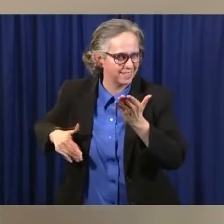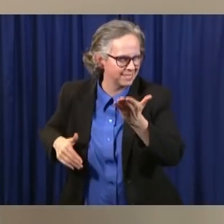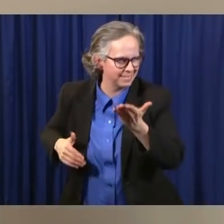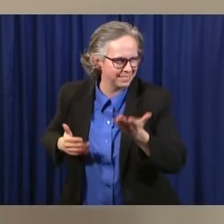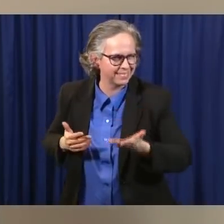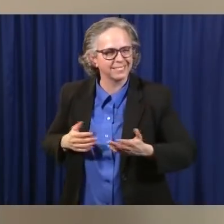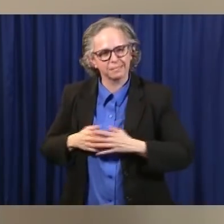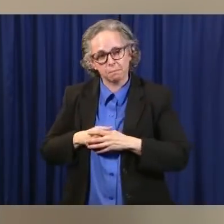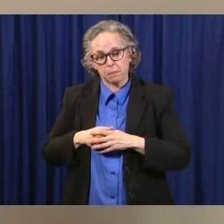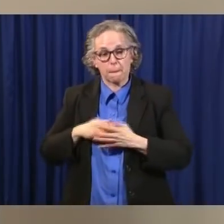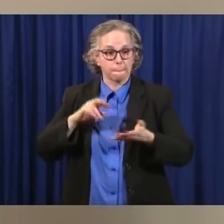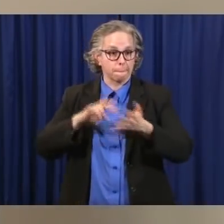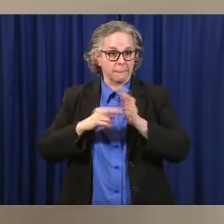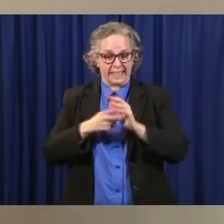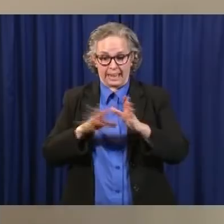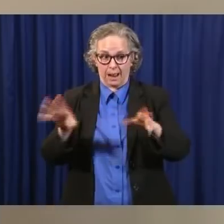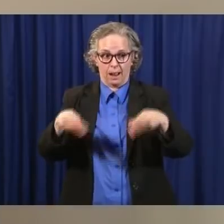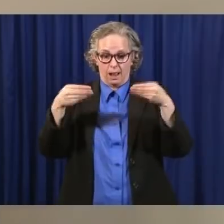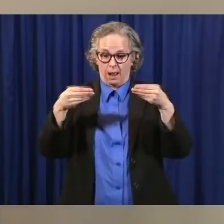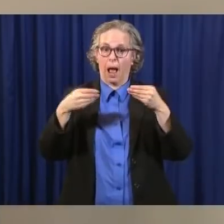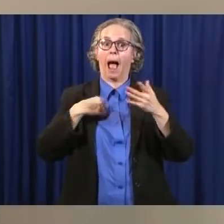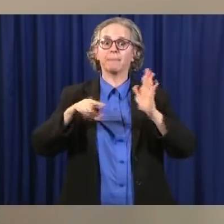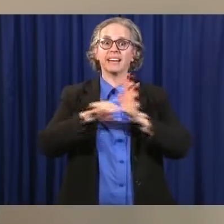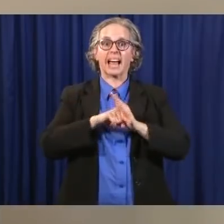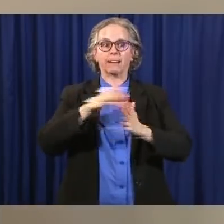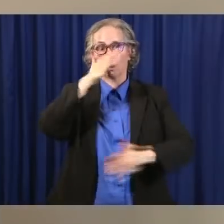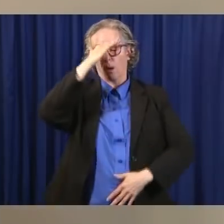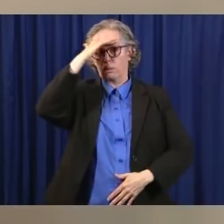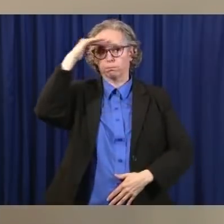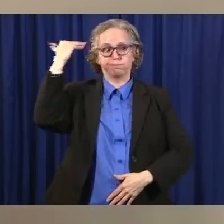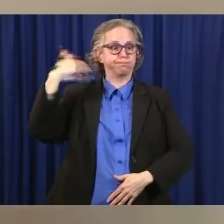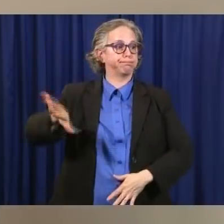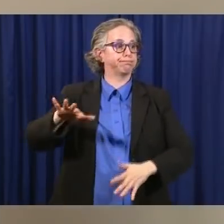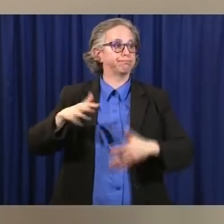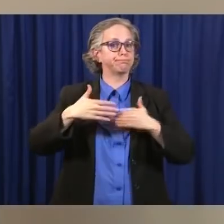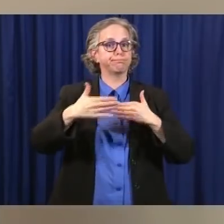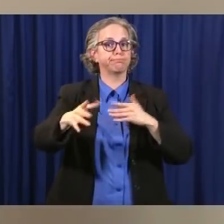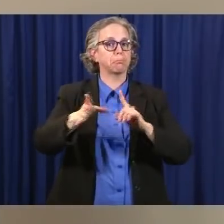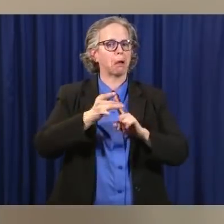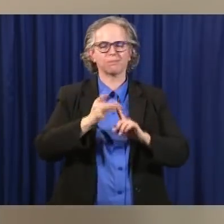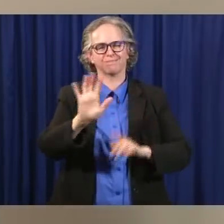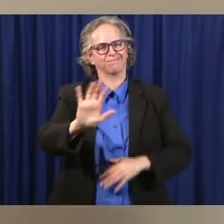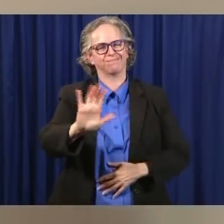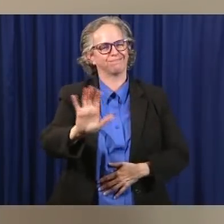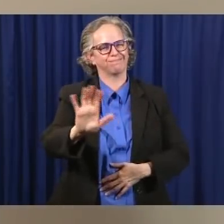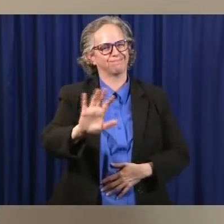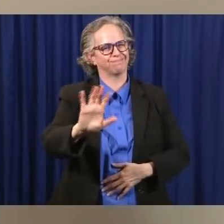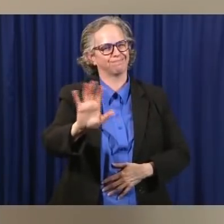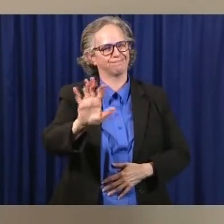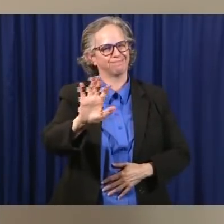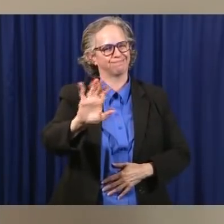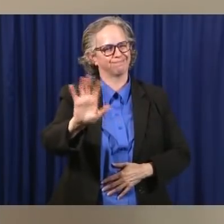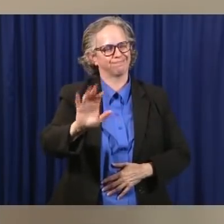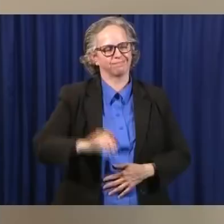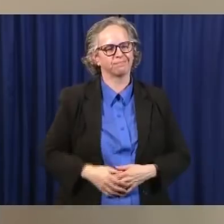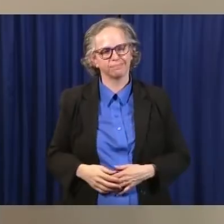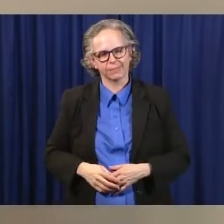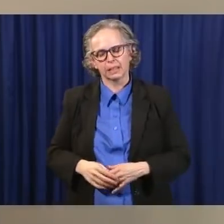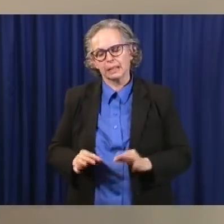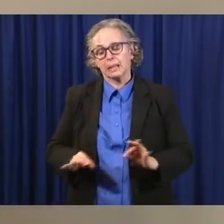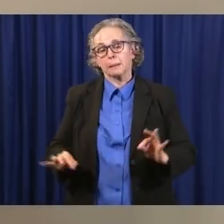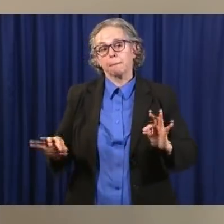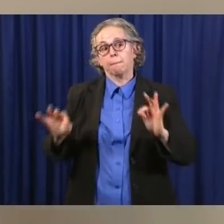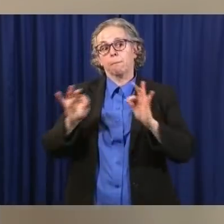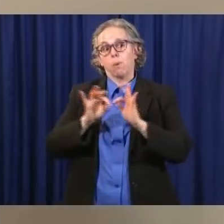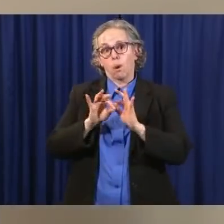negative that you won't still catch it in the next couple days to come. So it's really important for those of us who get tested and find out